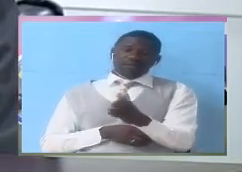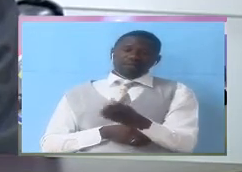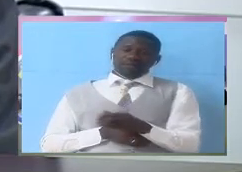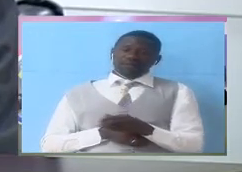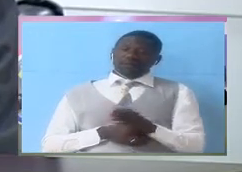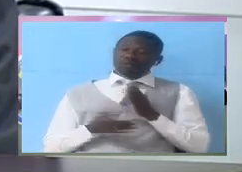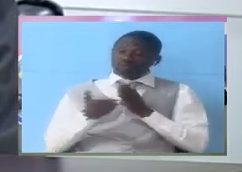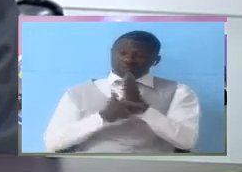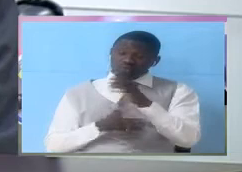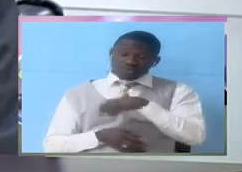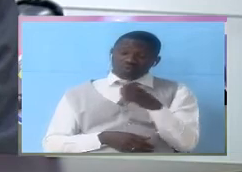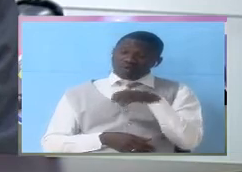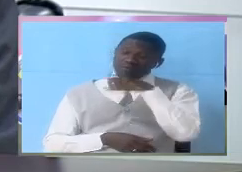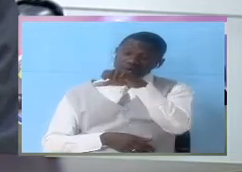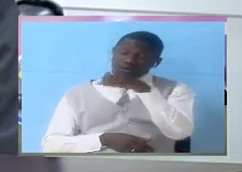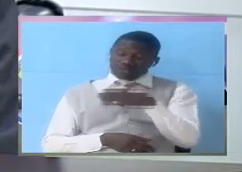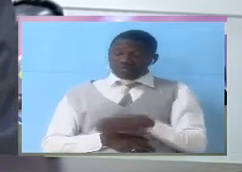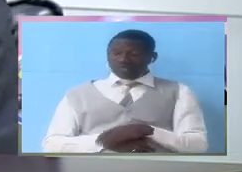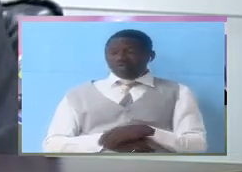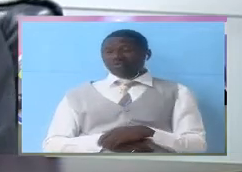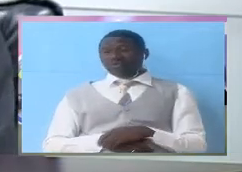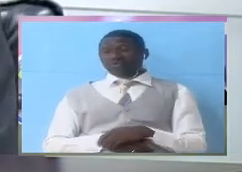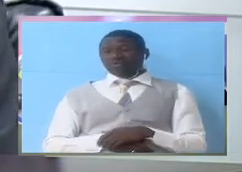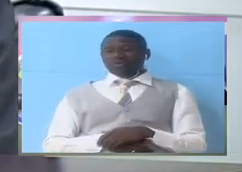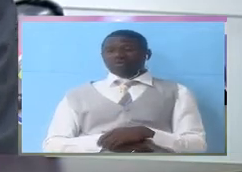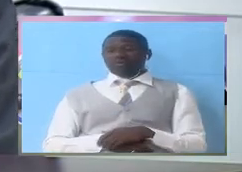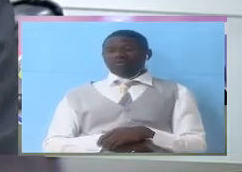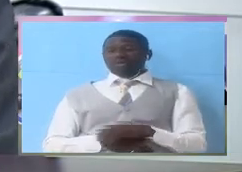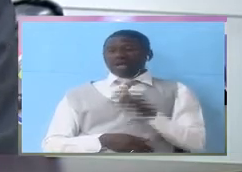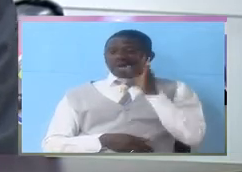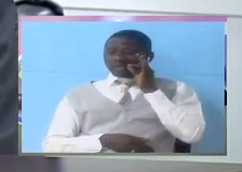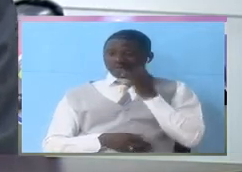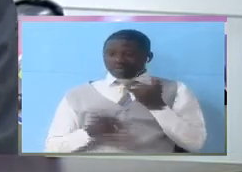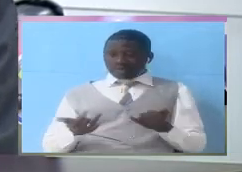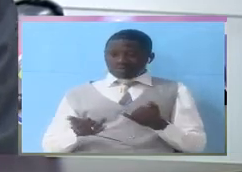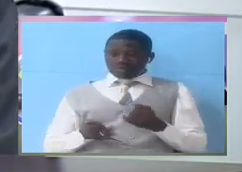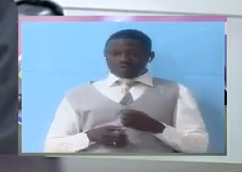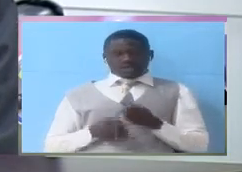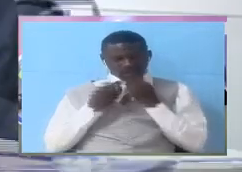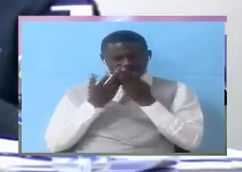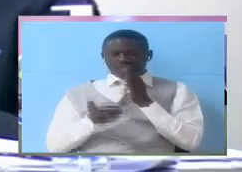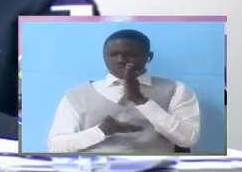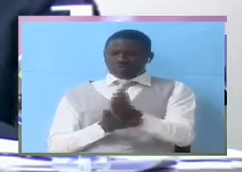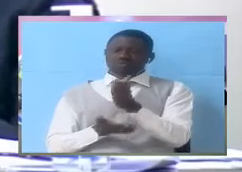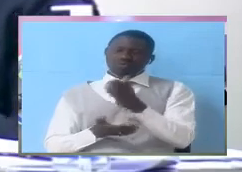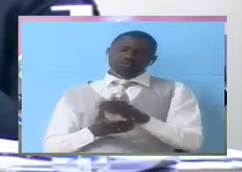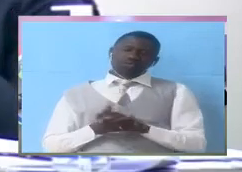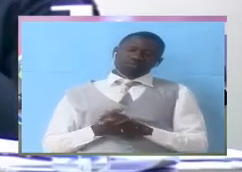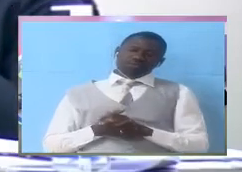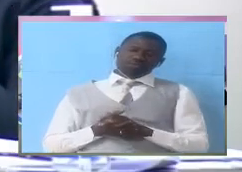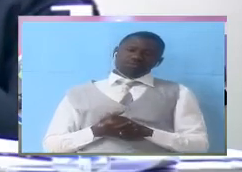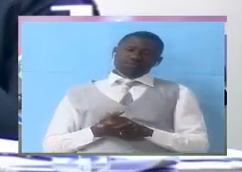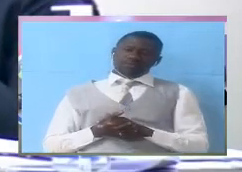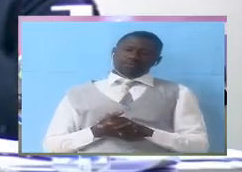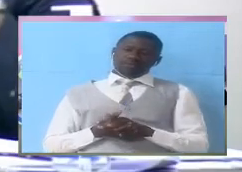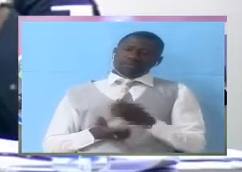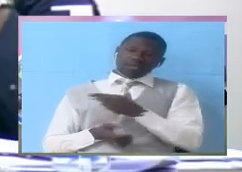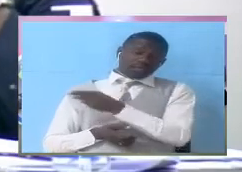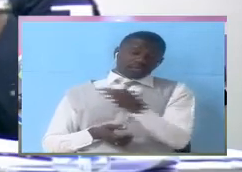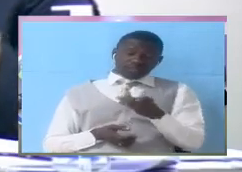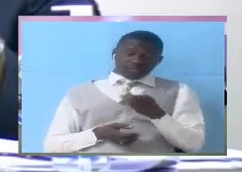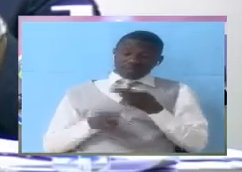déet? Do you respond now? I said true. Man deug la. And these reports were the basis